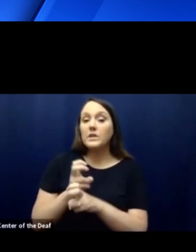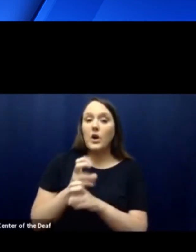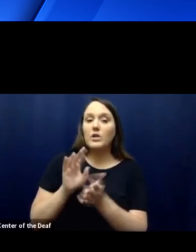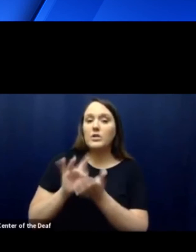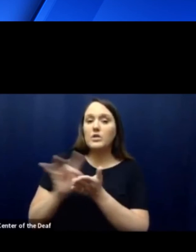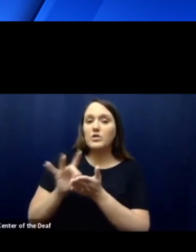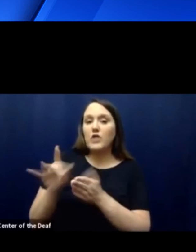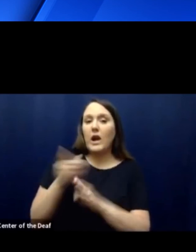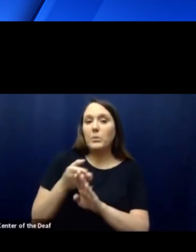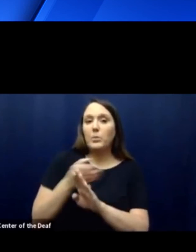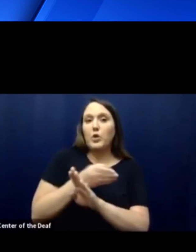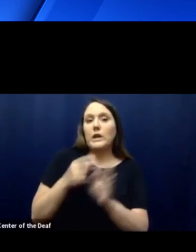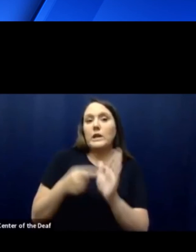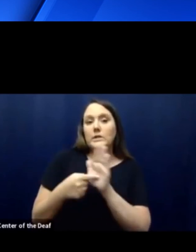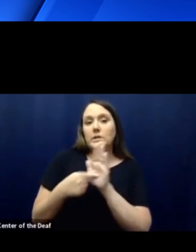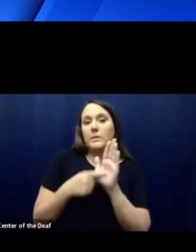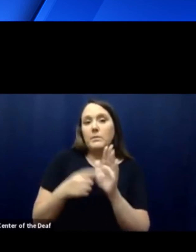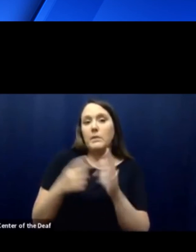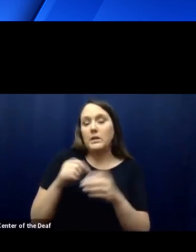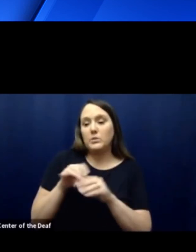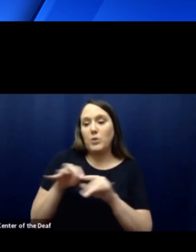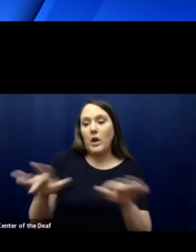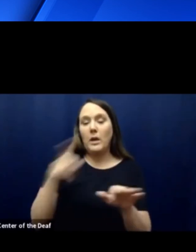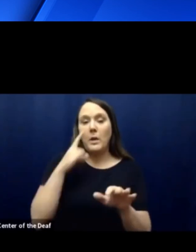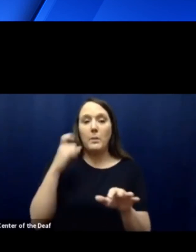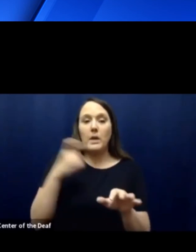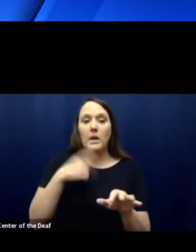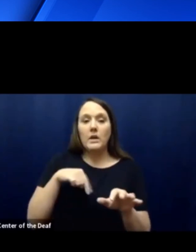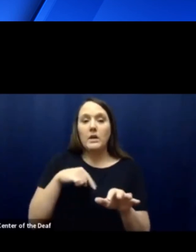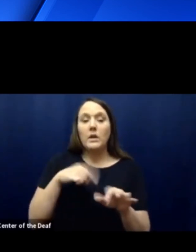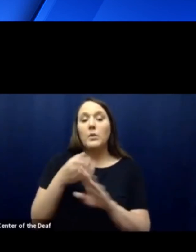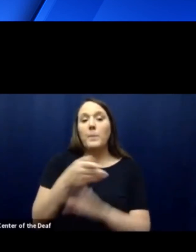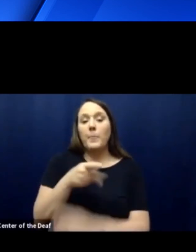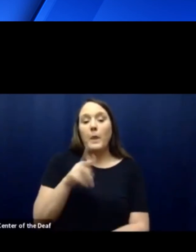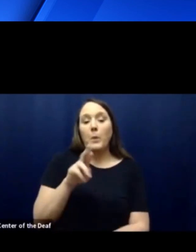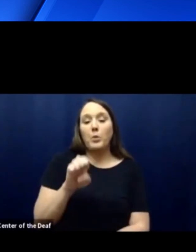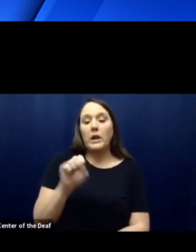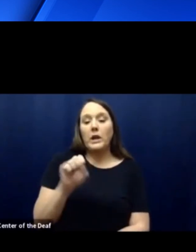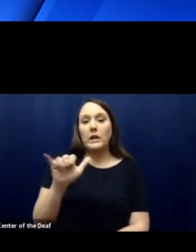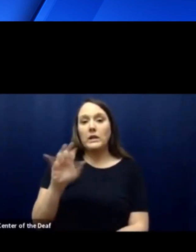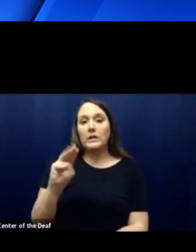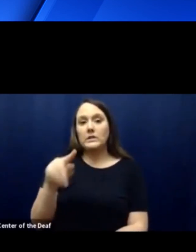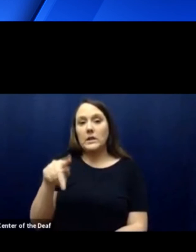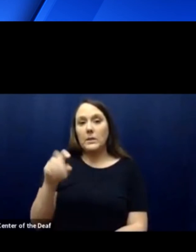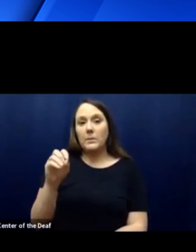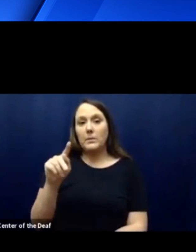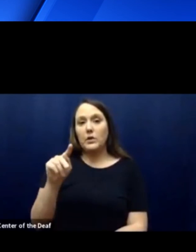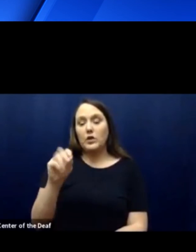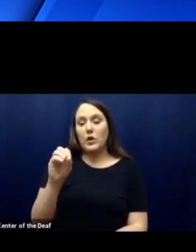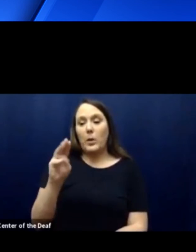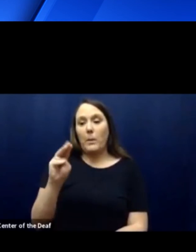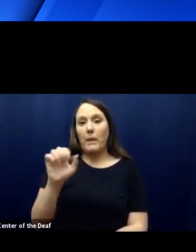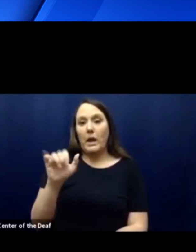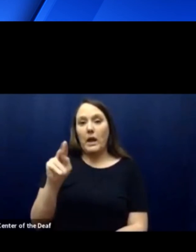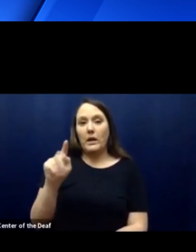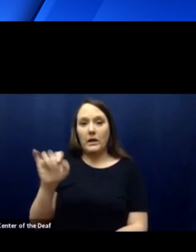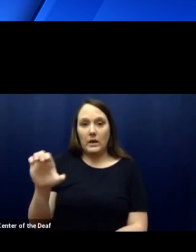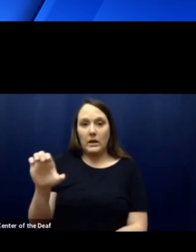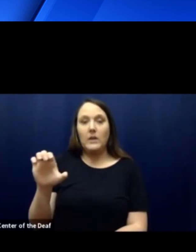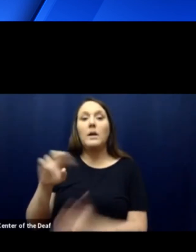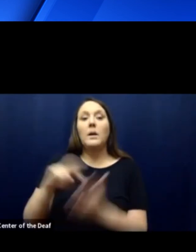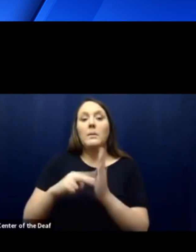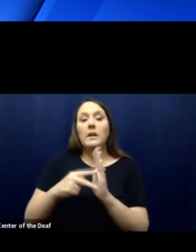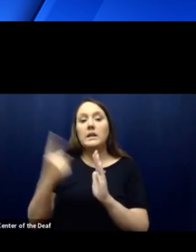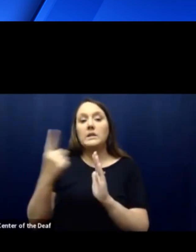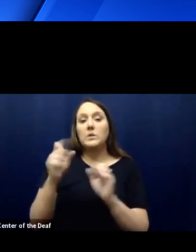track pre-symptomatic spread because we don't. So pre-symptomatic spread is somebody who can spread an